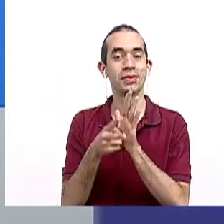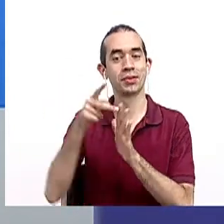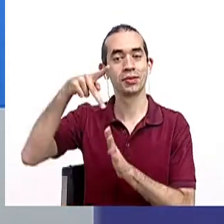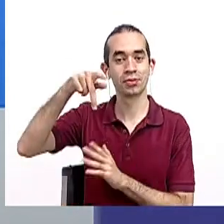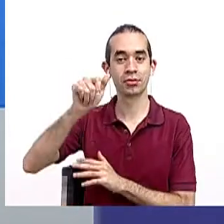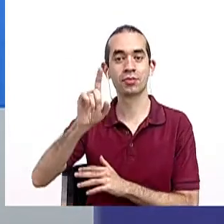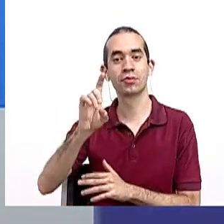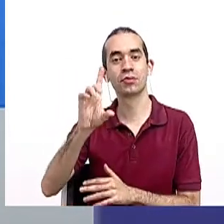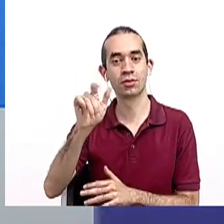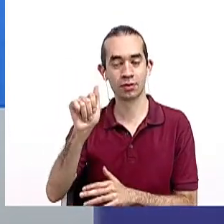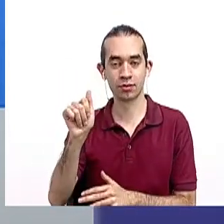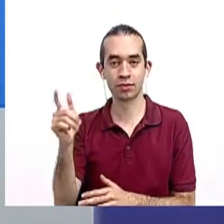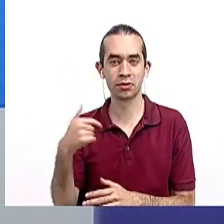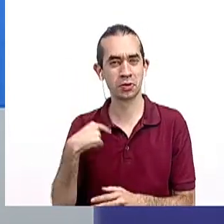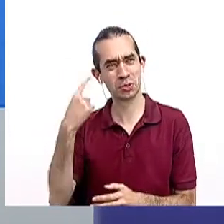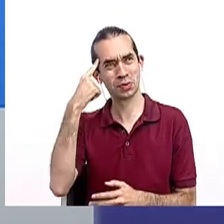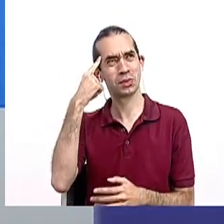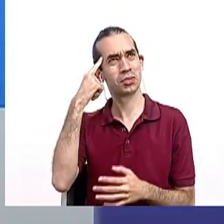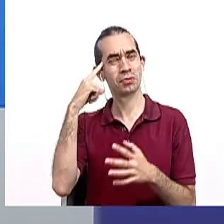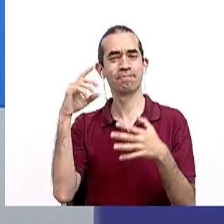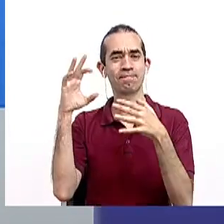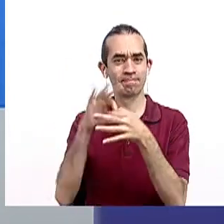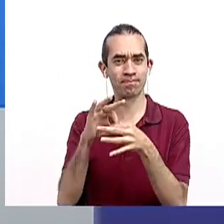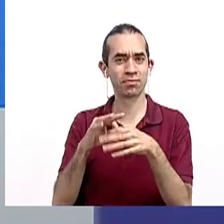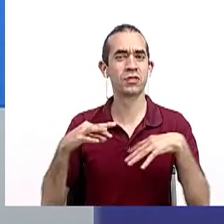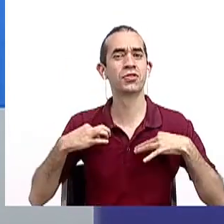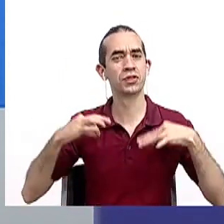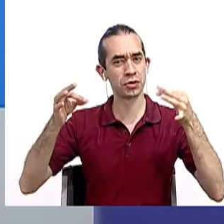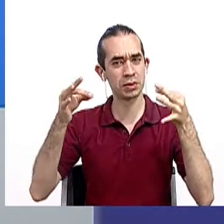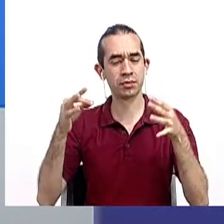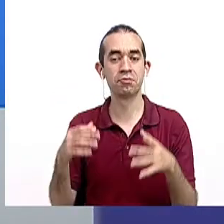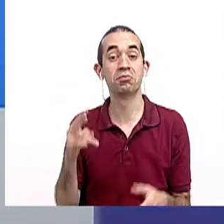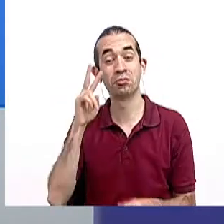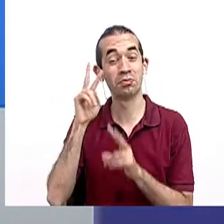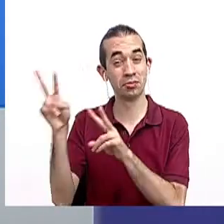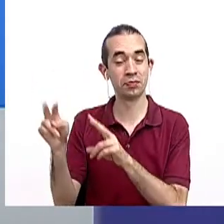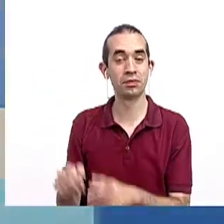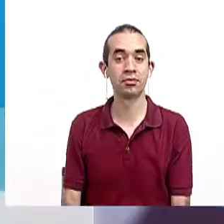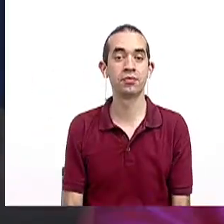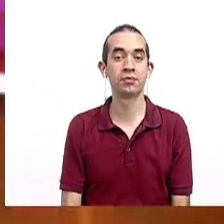a message for us, and I think she's doing something with some clothes. Let's see her.